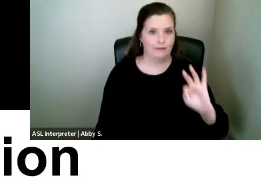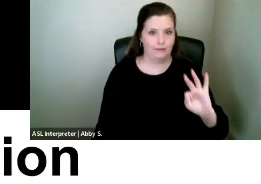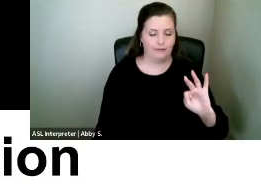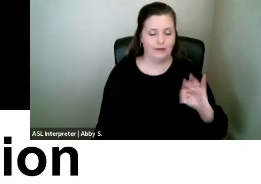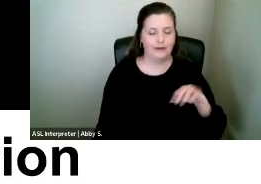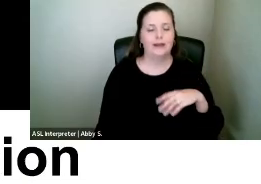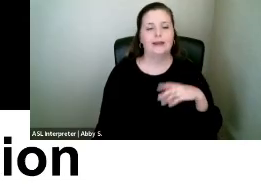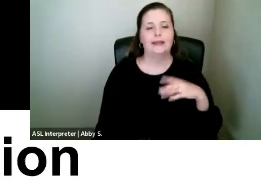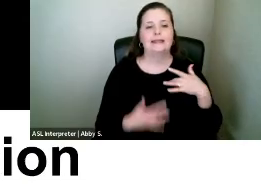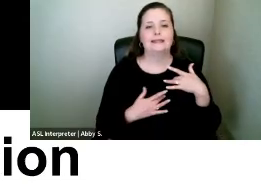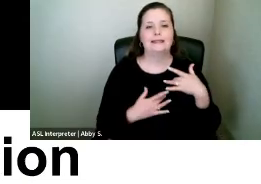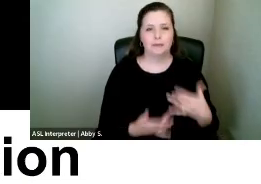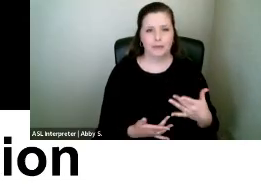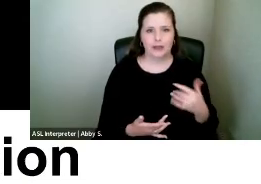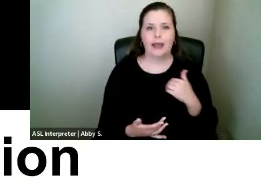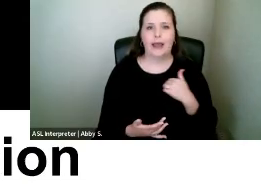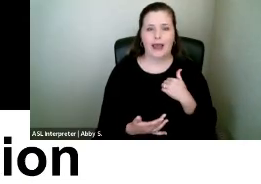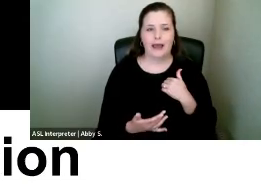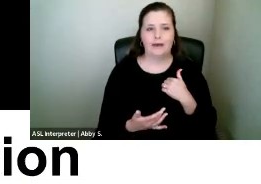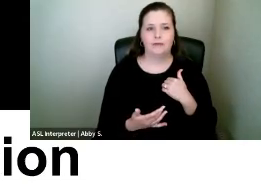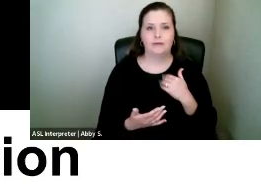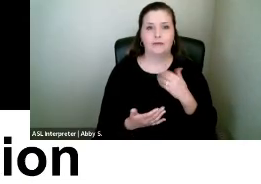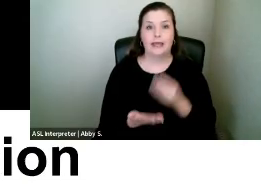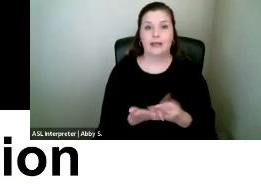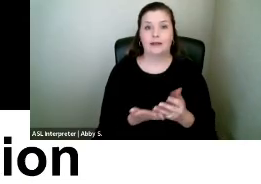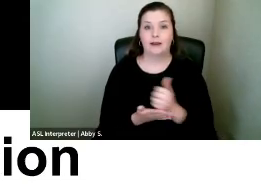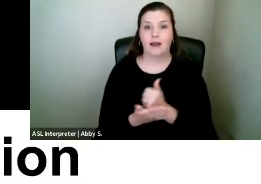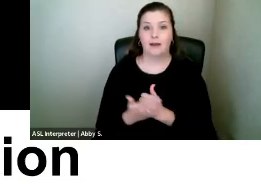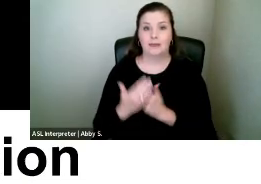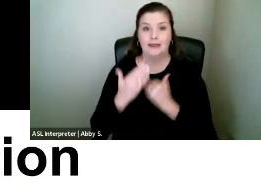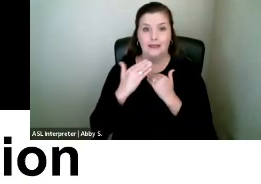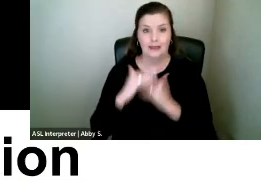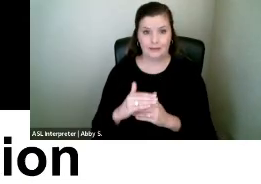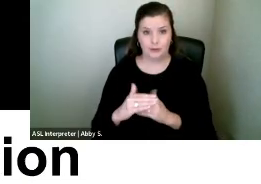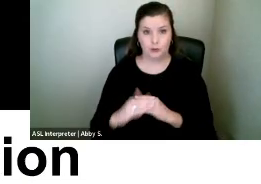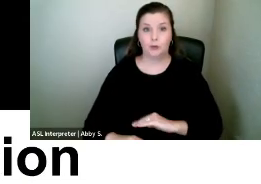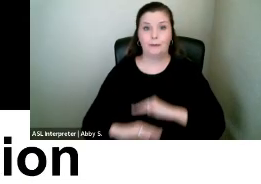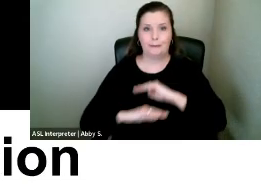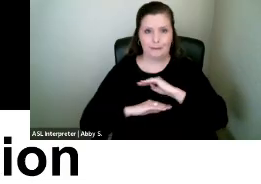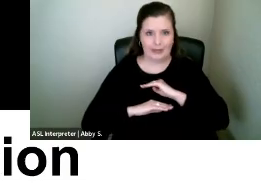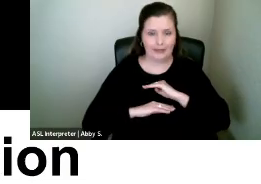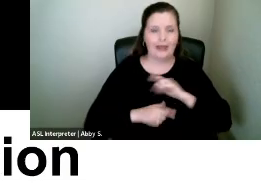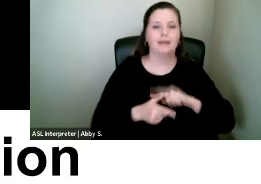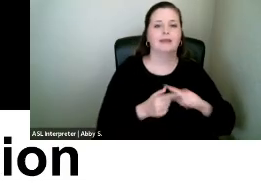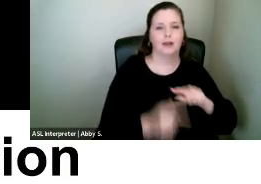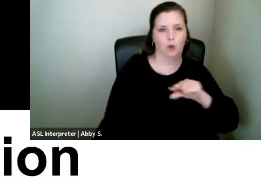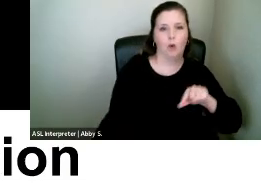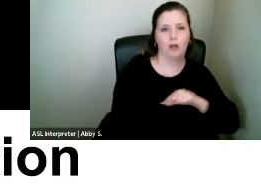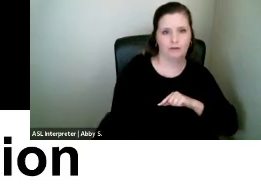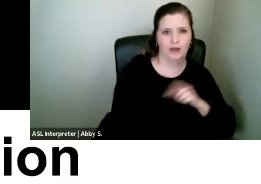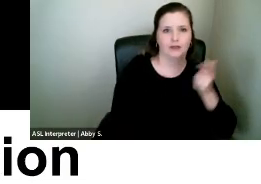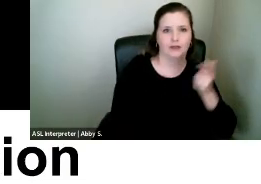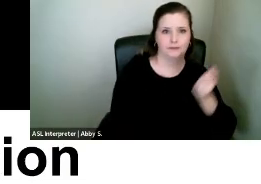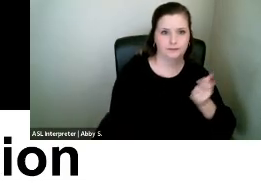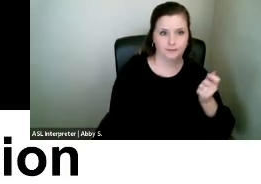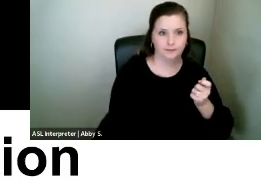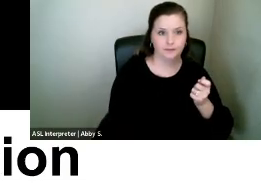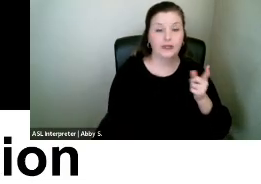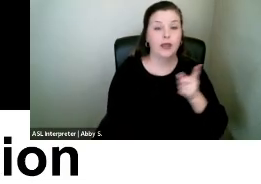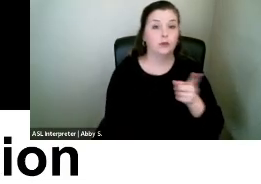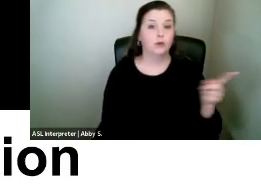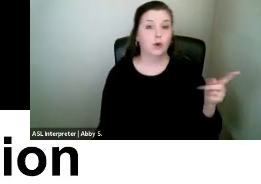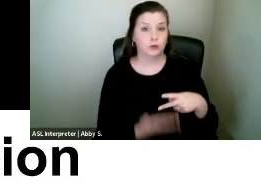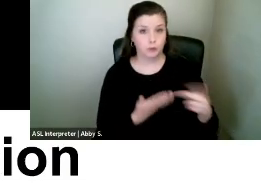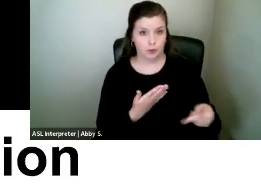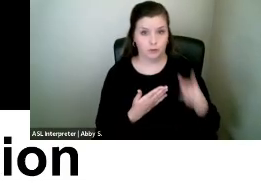income limits that you must meet in order to qualify for them. And these programs look at your income